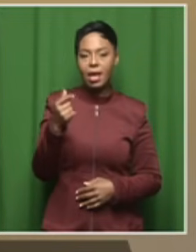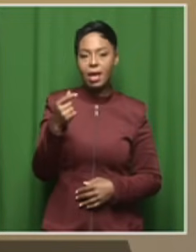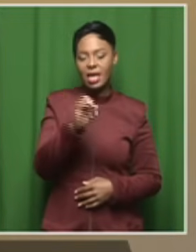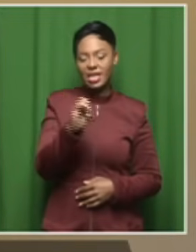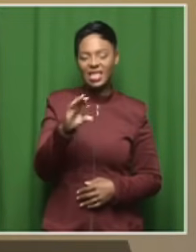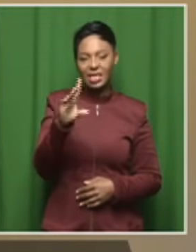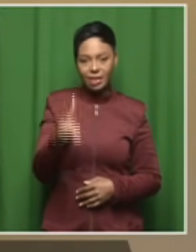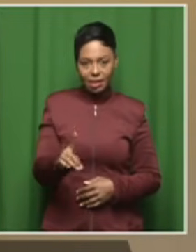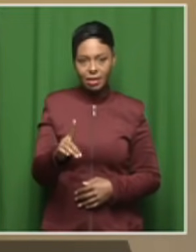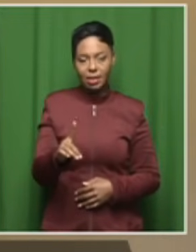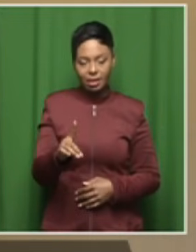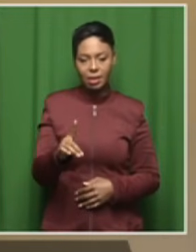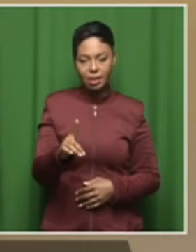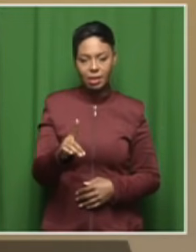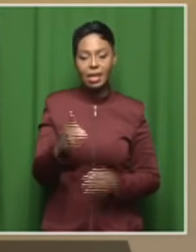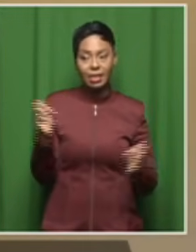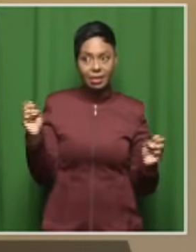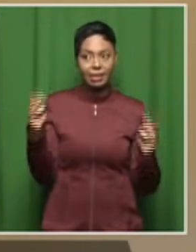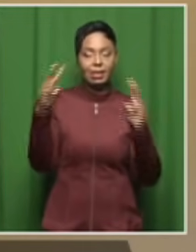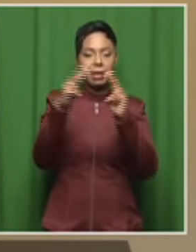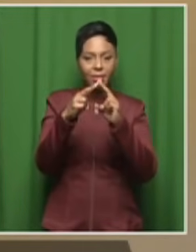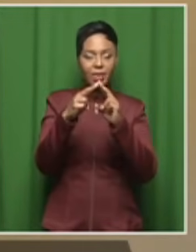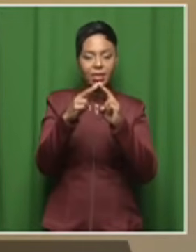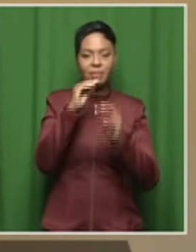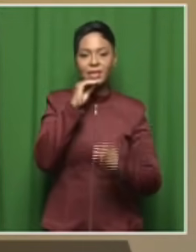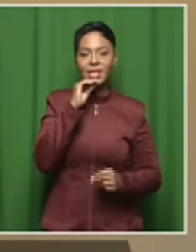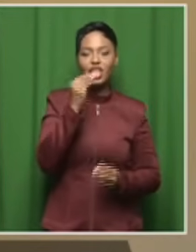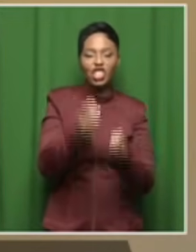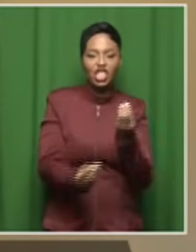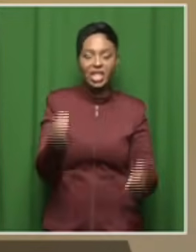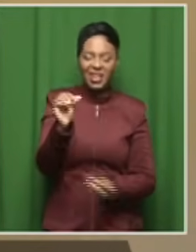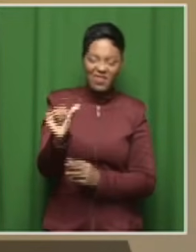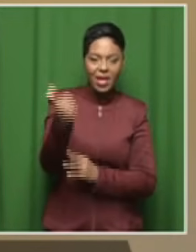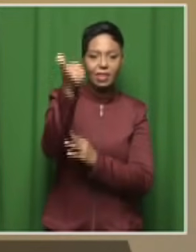Summit, has a magnificent